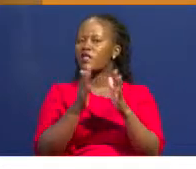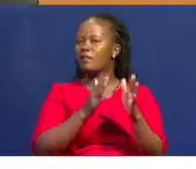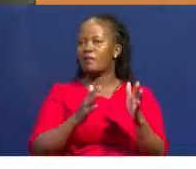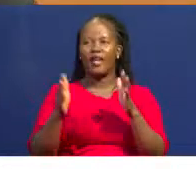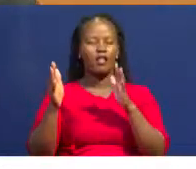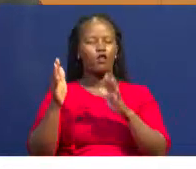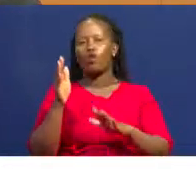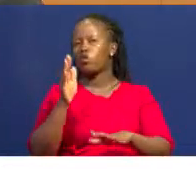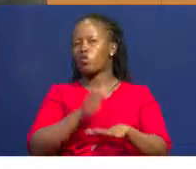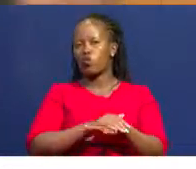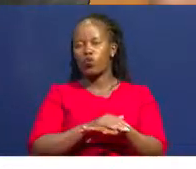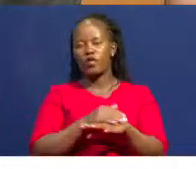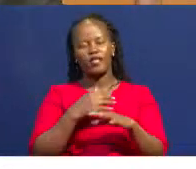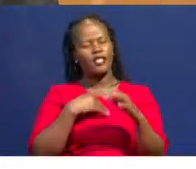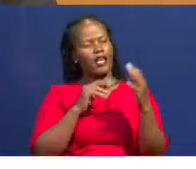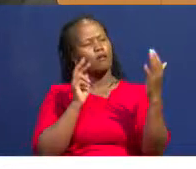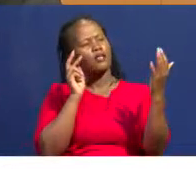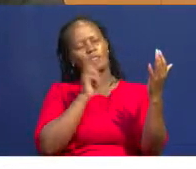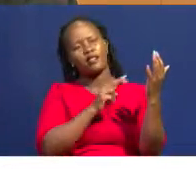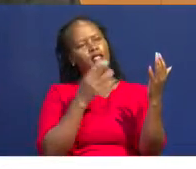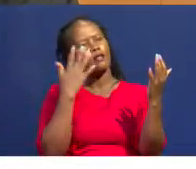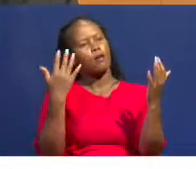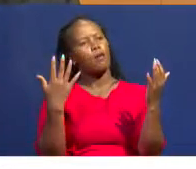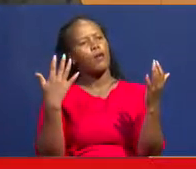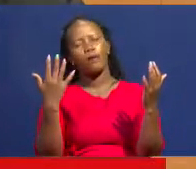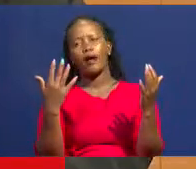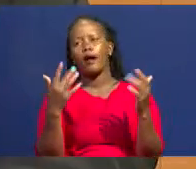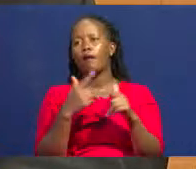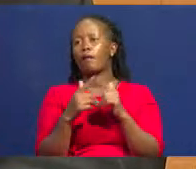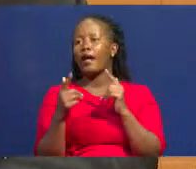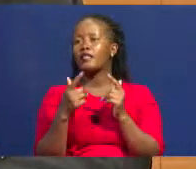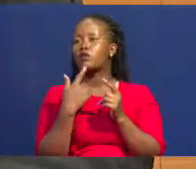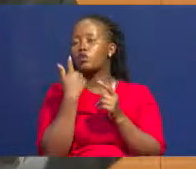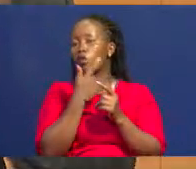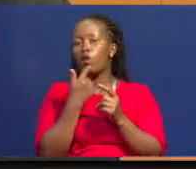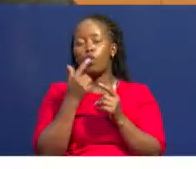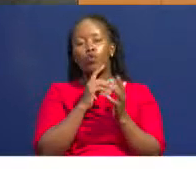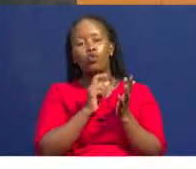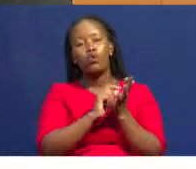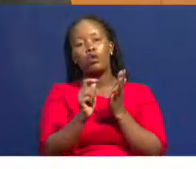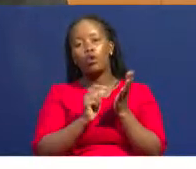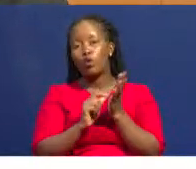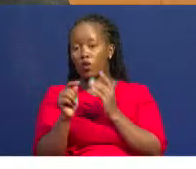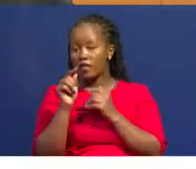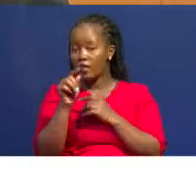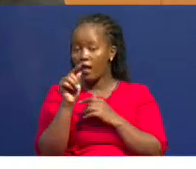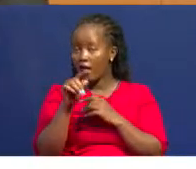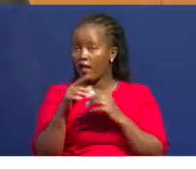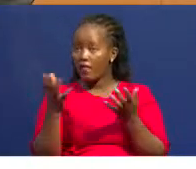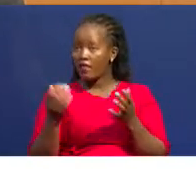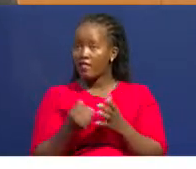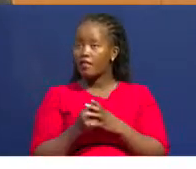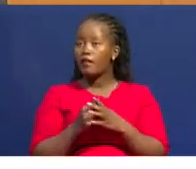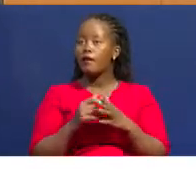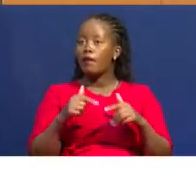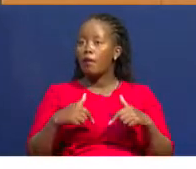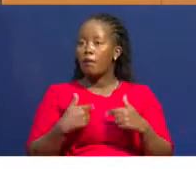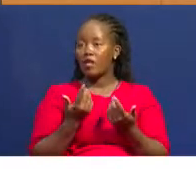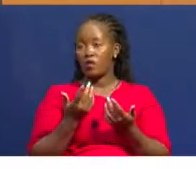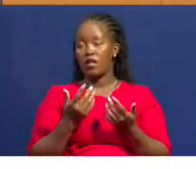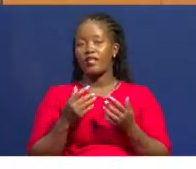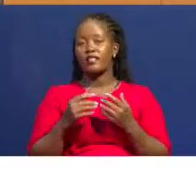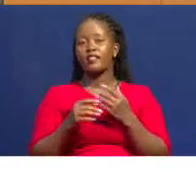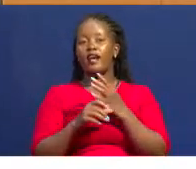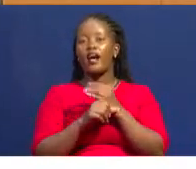at the papers. But who came up with that action plan? That is what I want. I am one person who is a